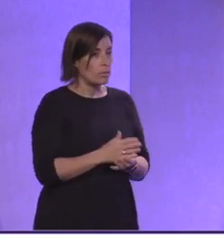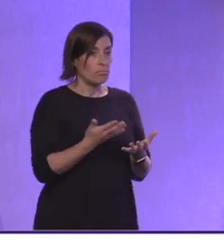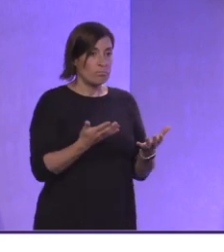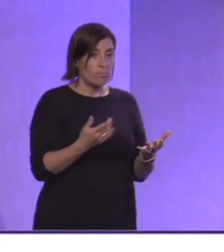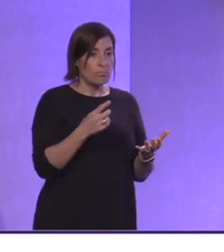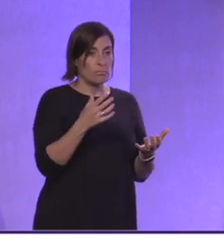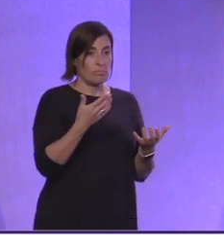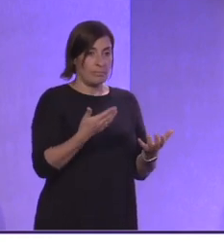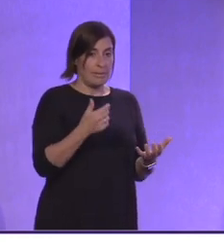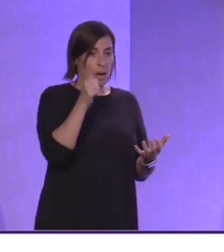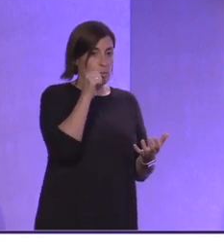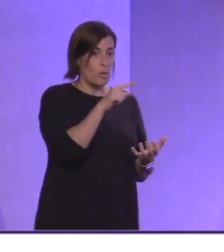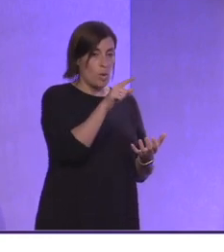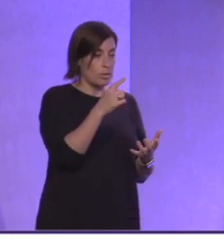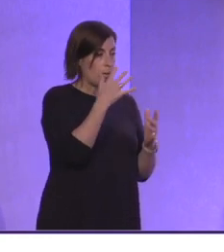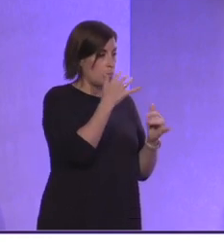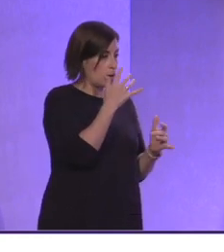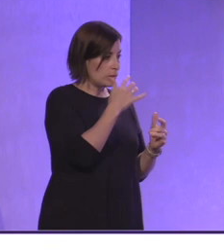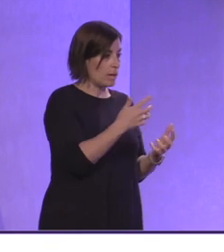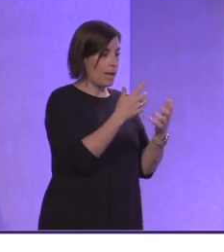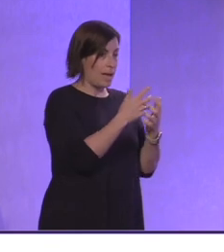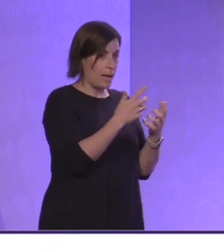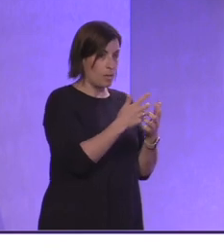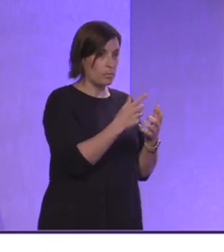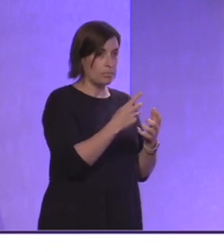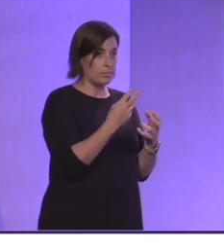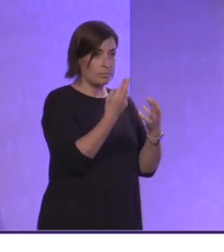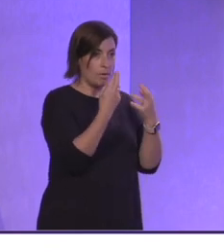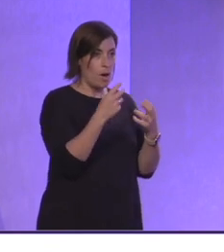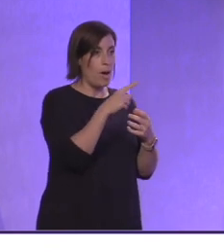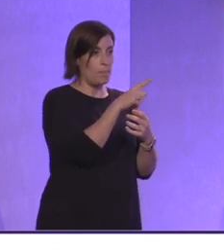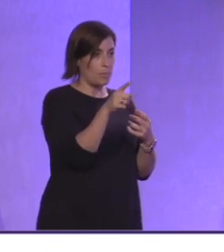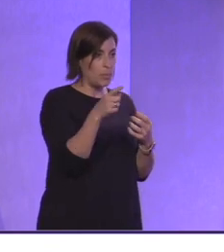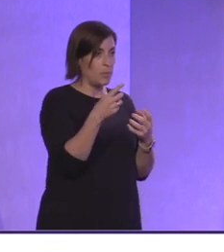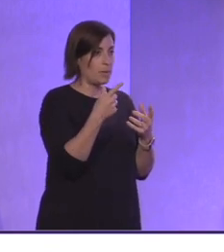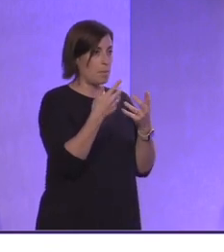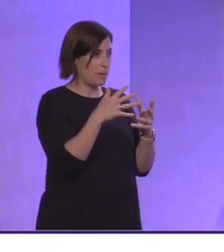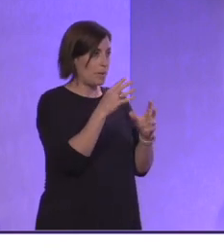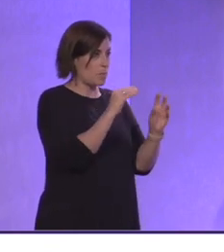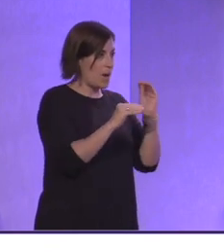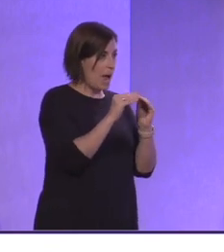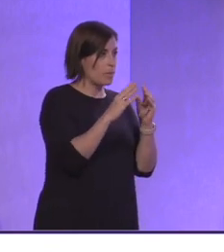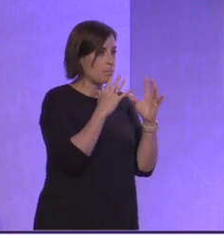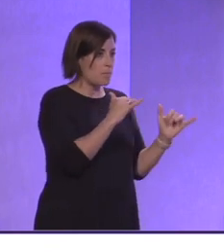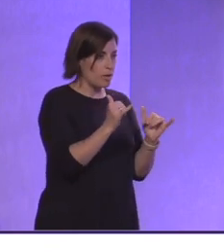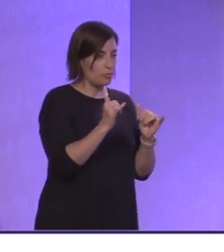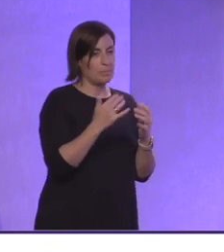what we should monitor, and how we could do it, I hope we've decoded monitoring together. Thank you.